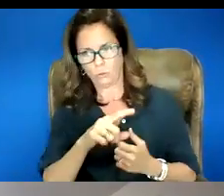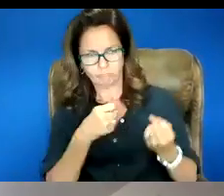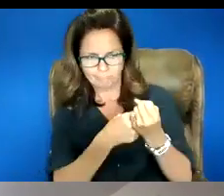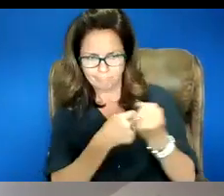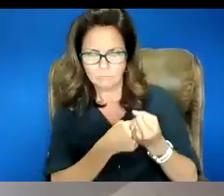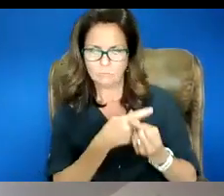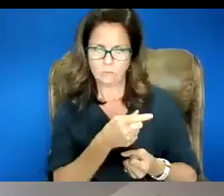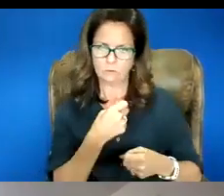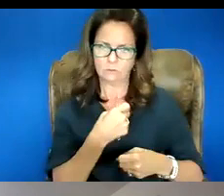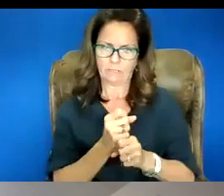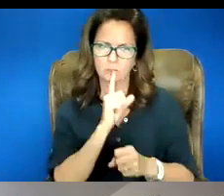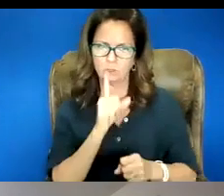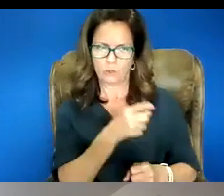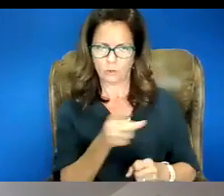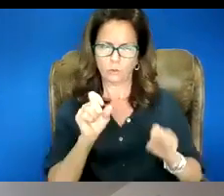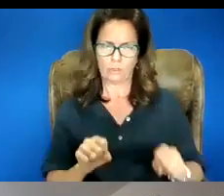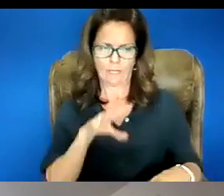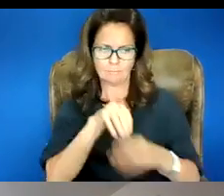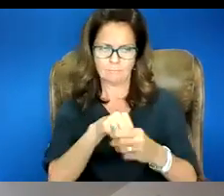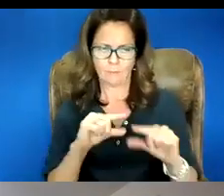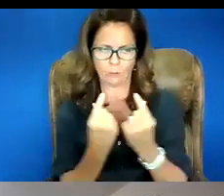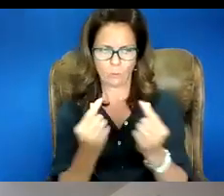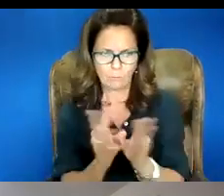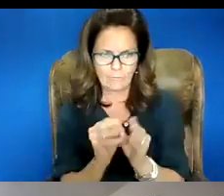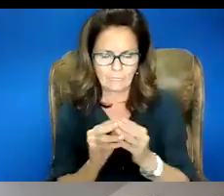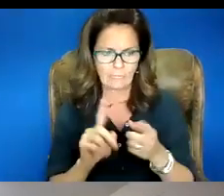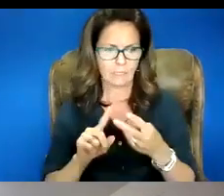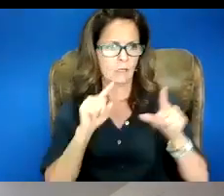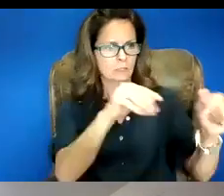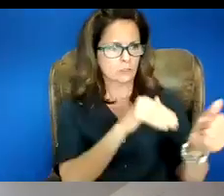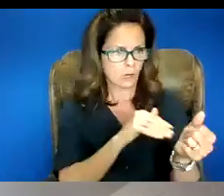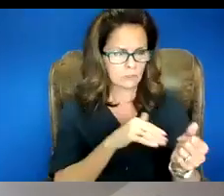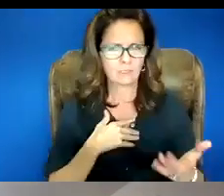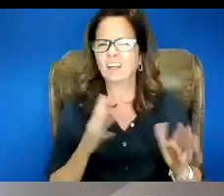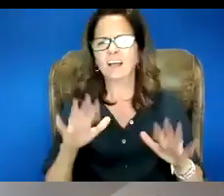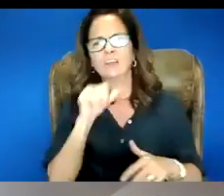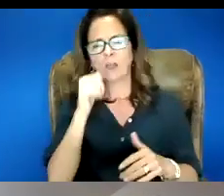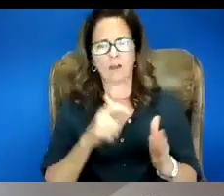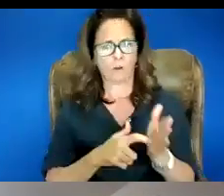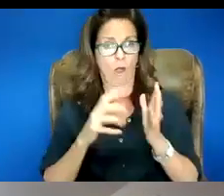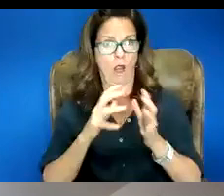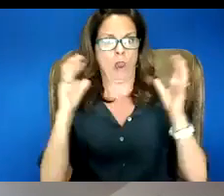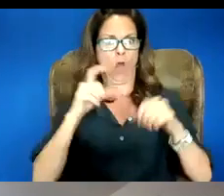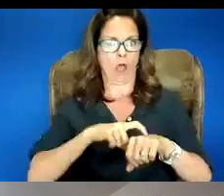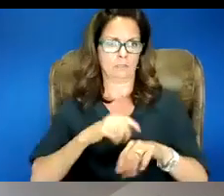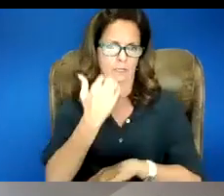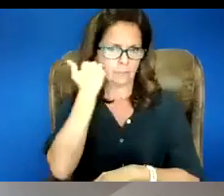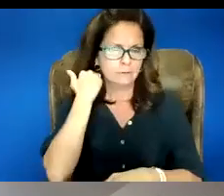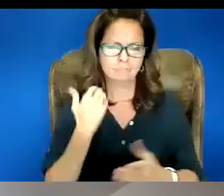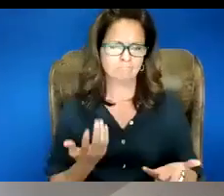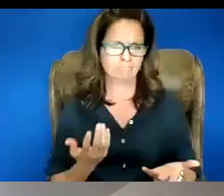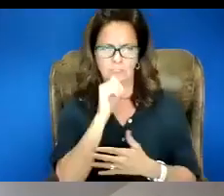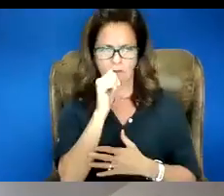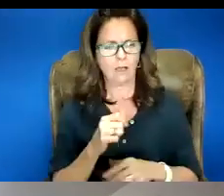get to those sessions. It's not a whole lot of time, because we know that you're going to be putting a lot of time in outside of work, doing